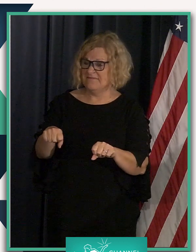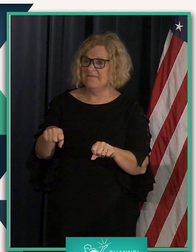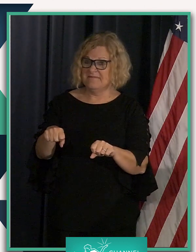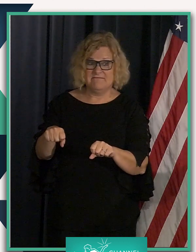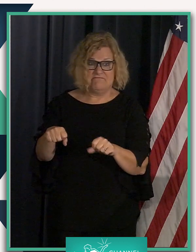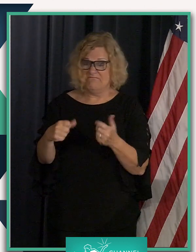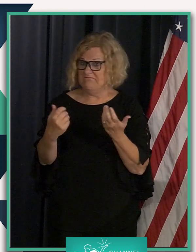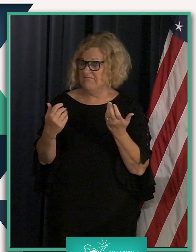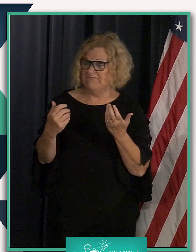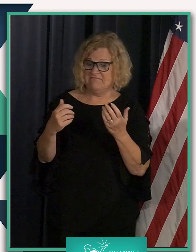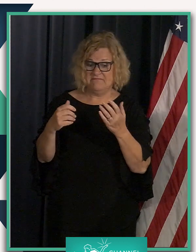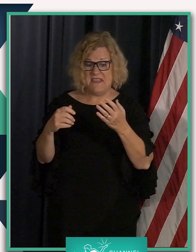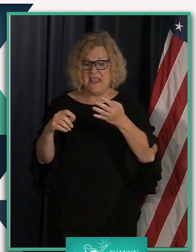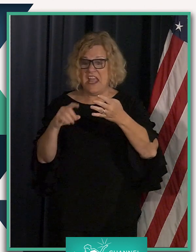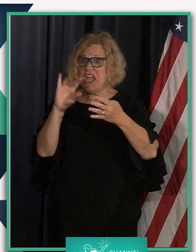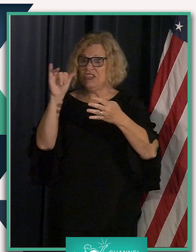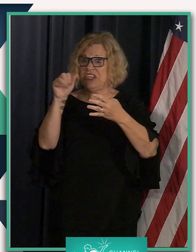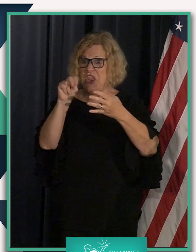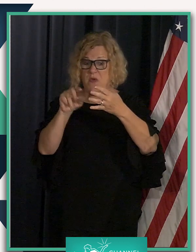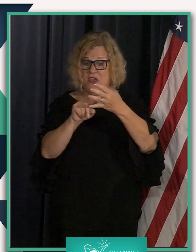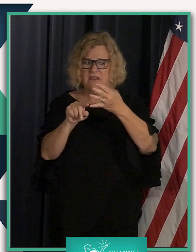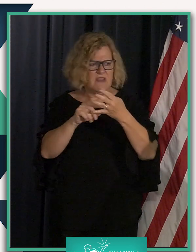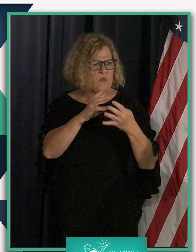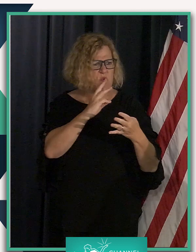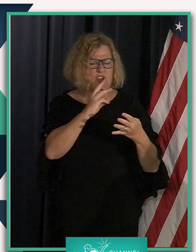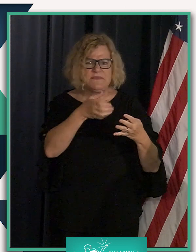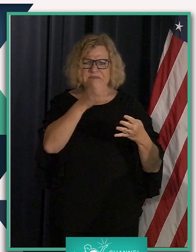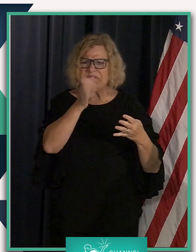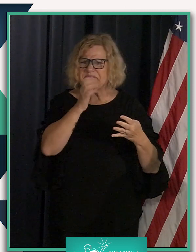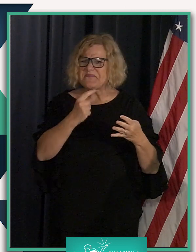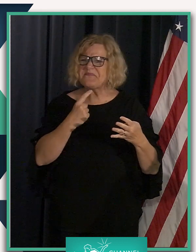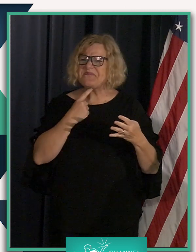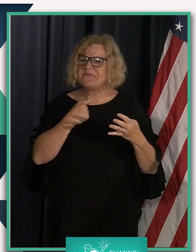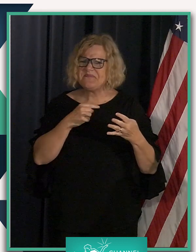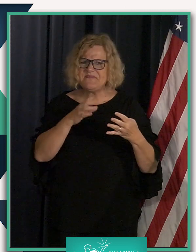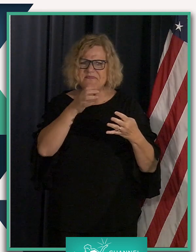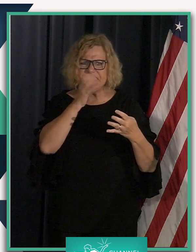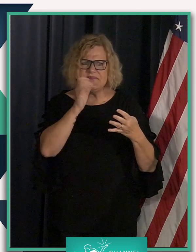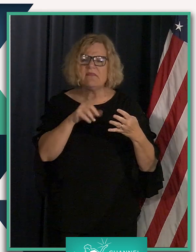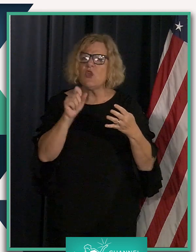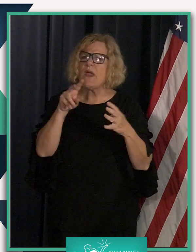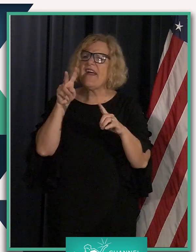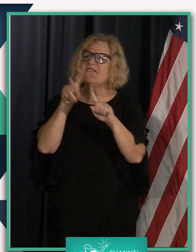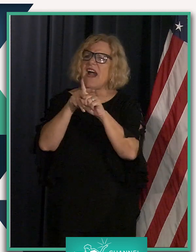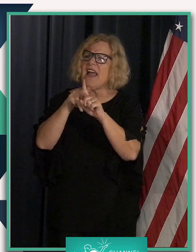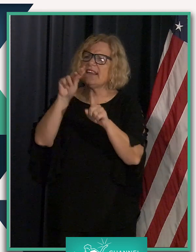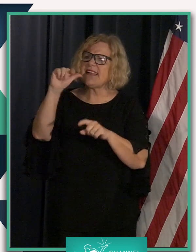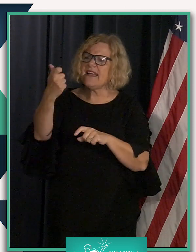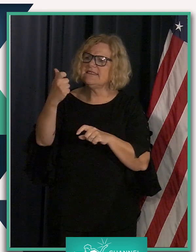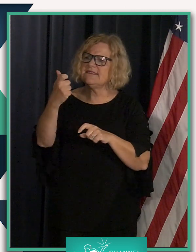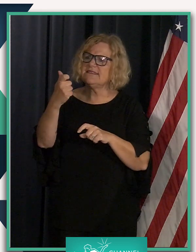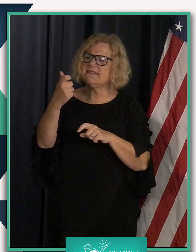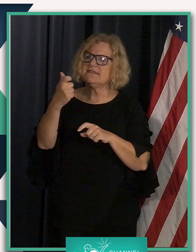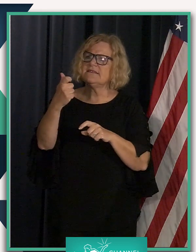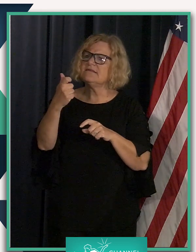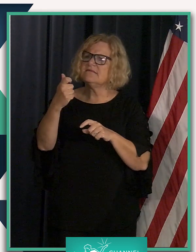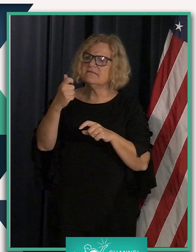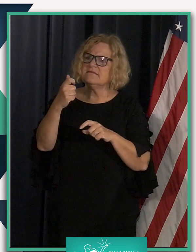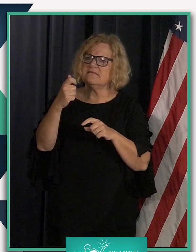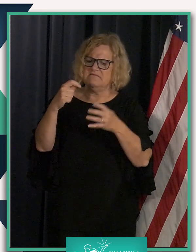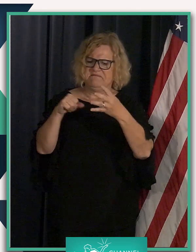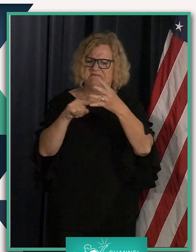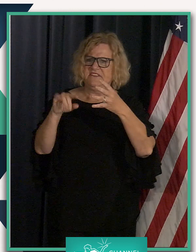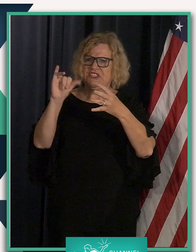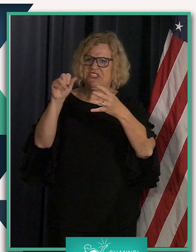as early as late January. Do we have a water here somewhere? Hopefully we do. You can file your taxes as early as